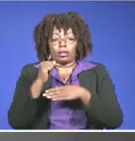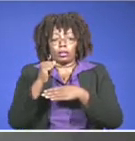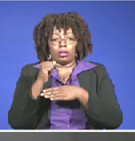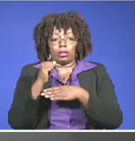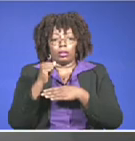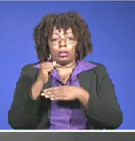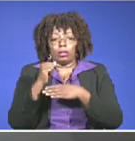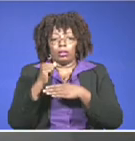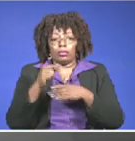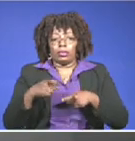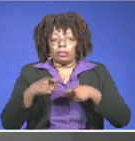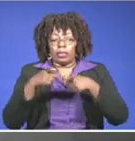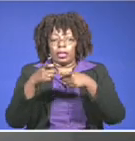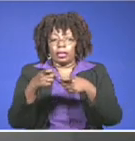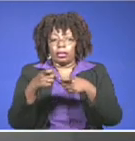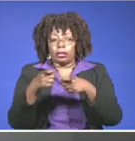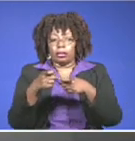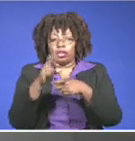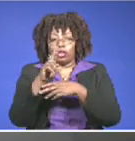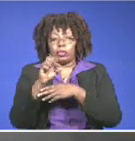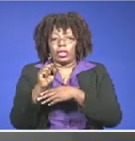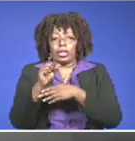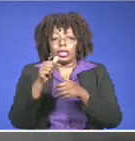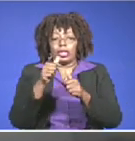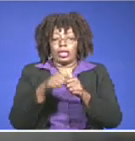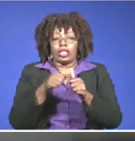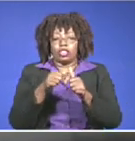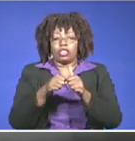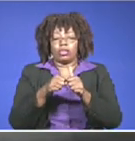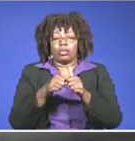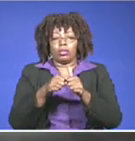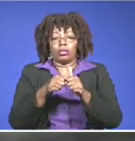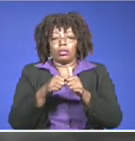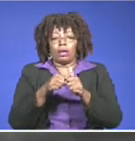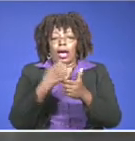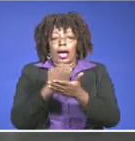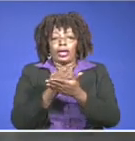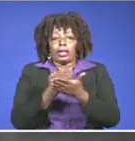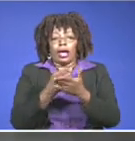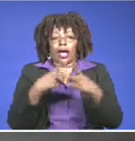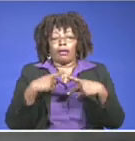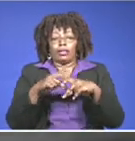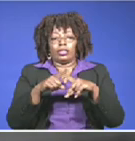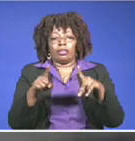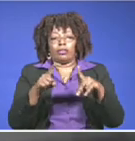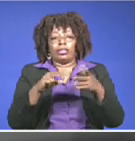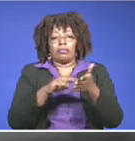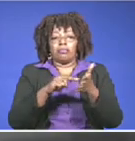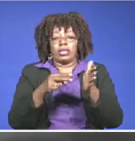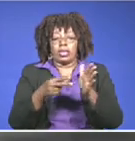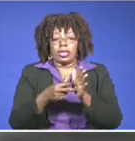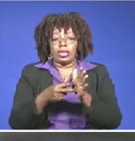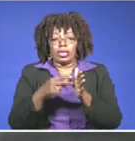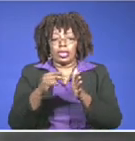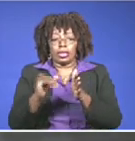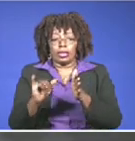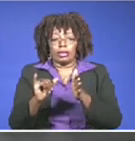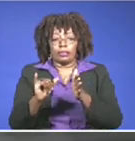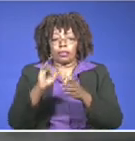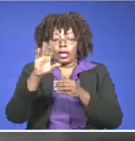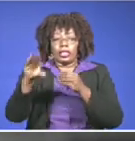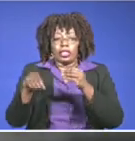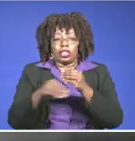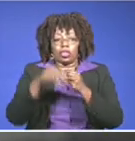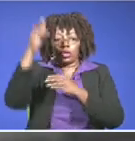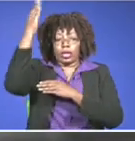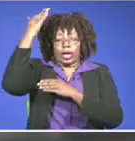not be permitted. According to UB, each piece of academic apparel has its own distinct meaning and significance. In addition to